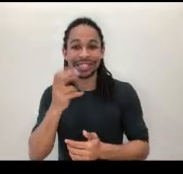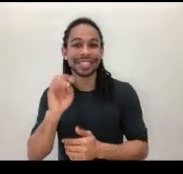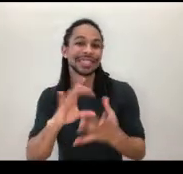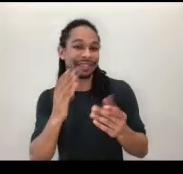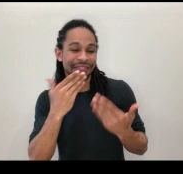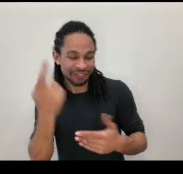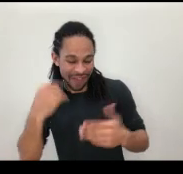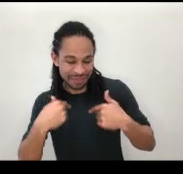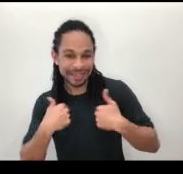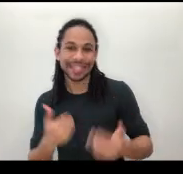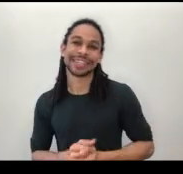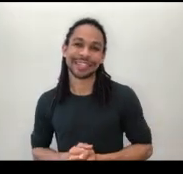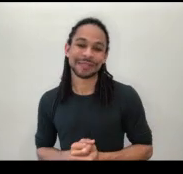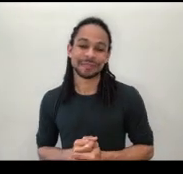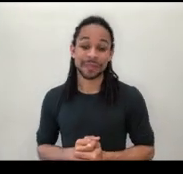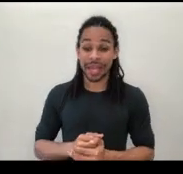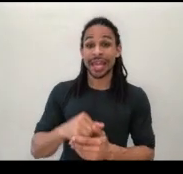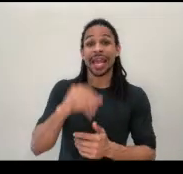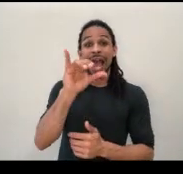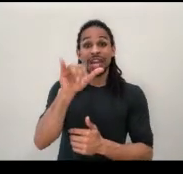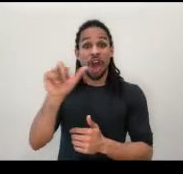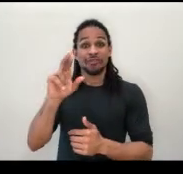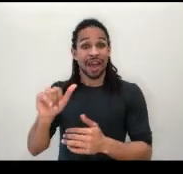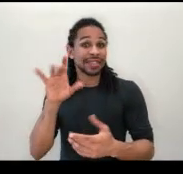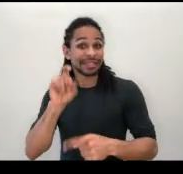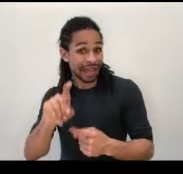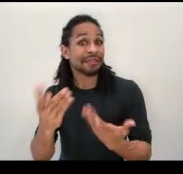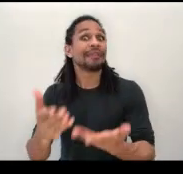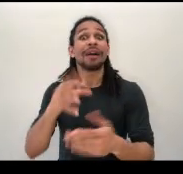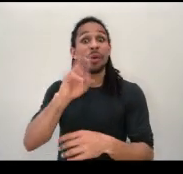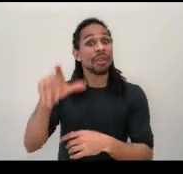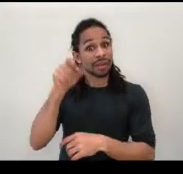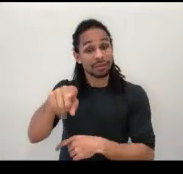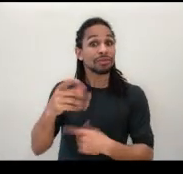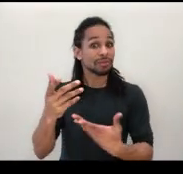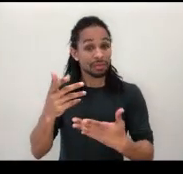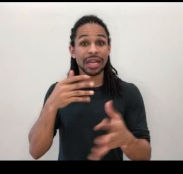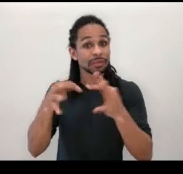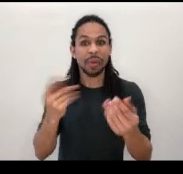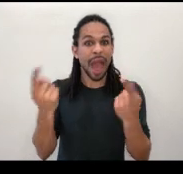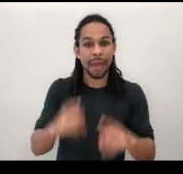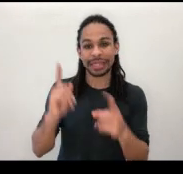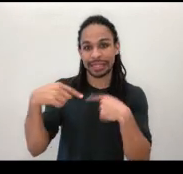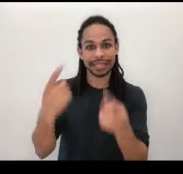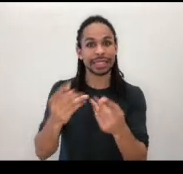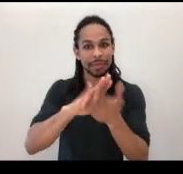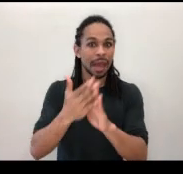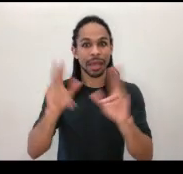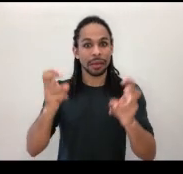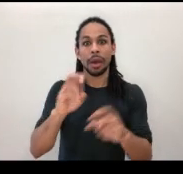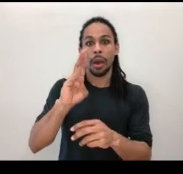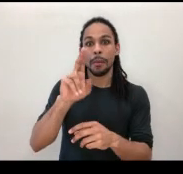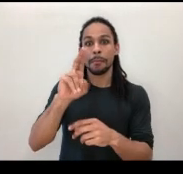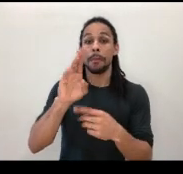Thanks so much for having me. Will, can you share with us what happened since becoming bulletproof? Yeah, well, I